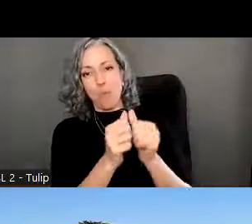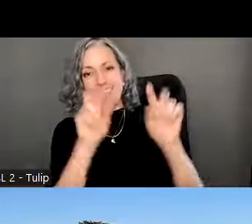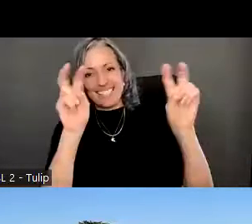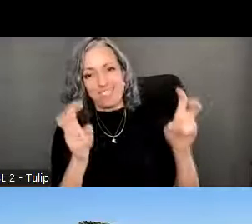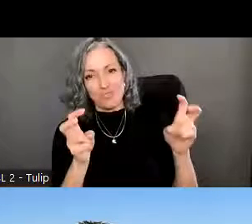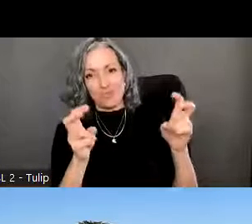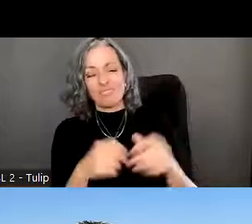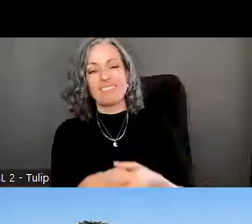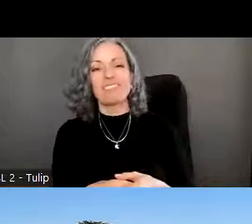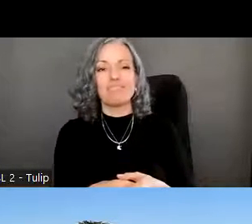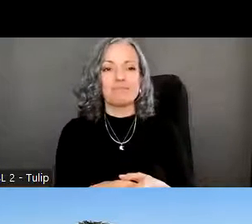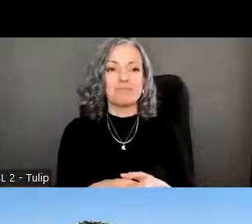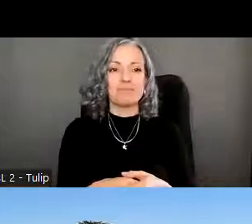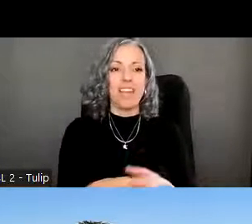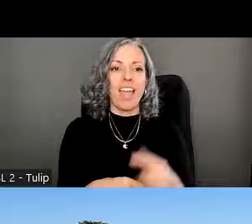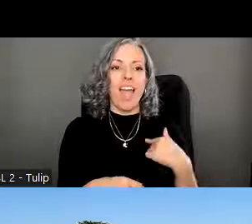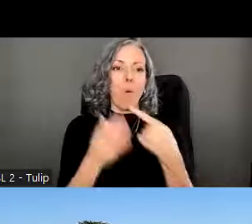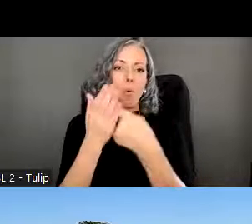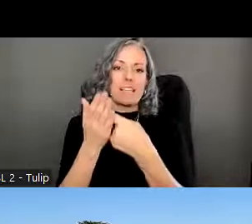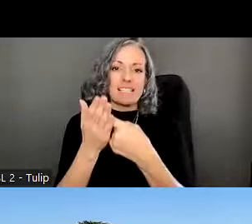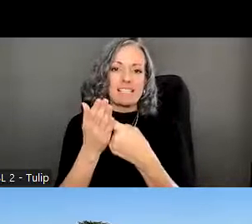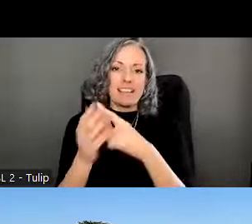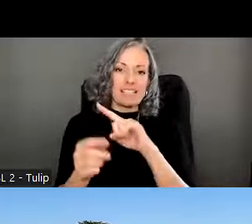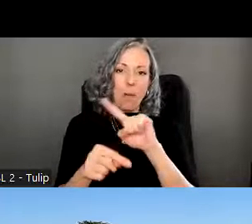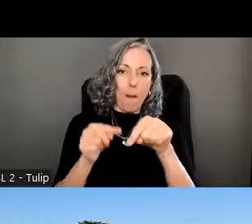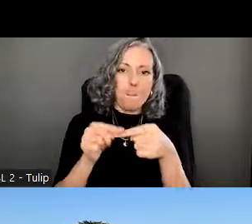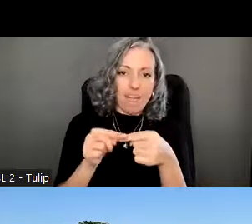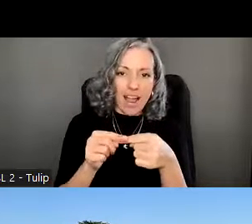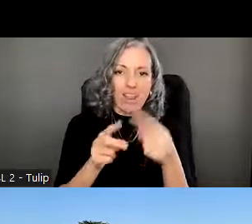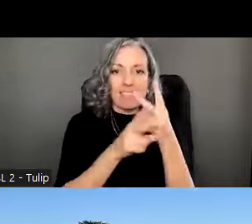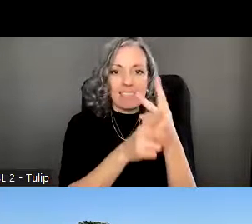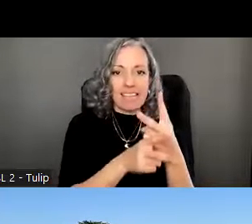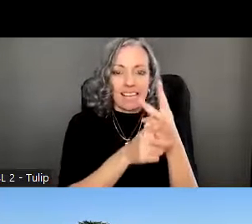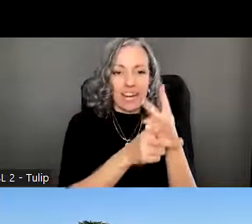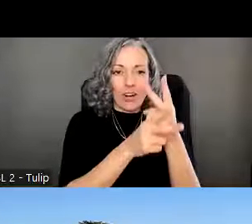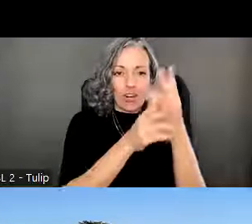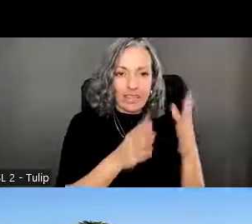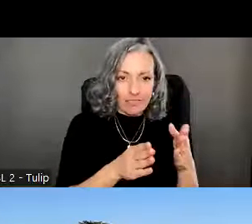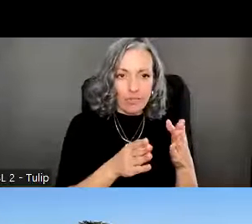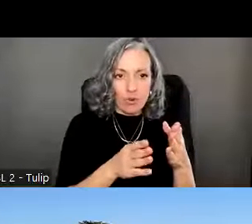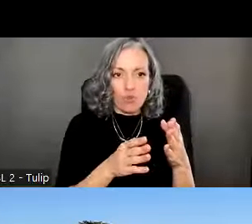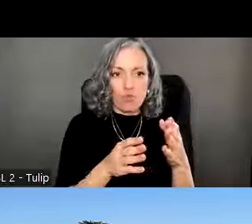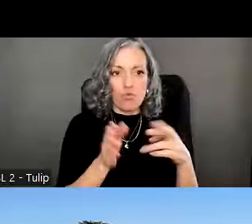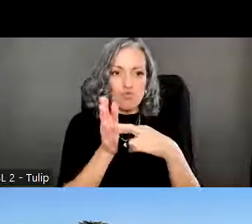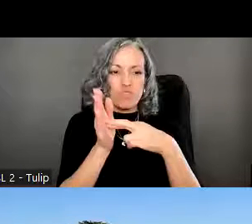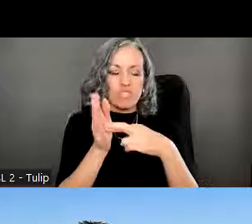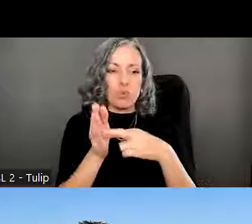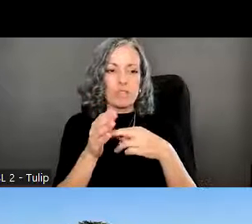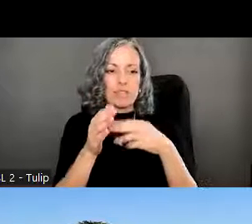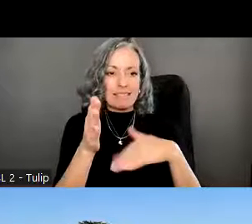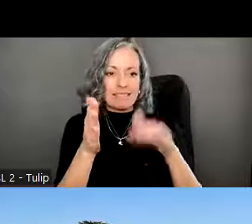slide. I'm going to talk a little bit about the Caregiver Resource Center system in the state of California,